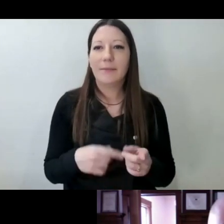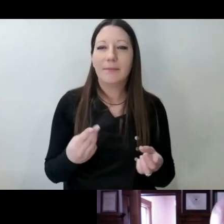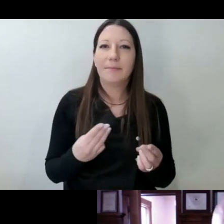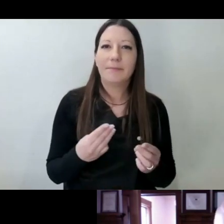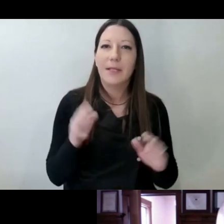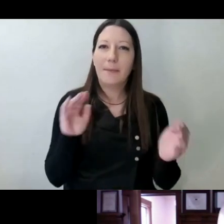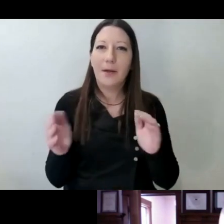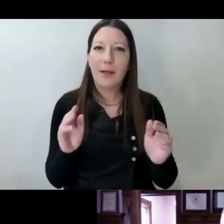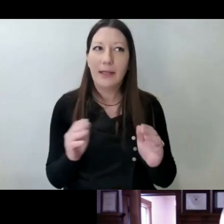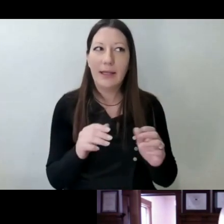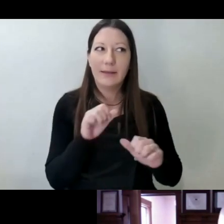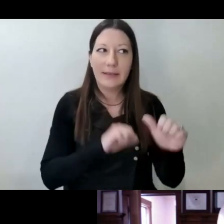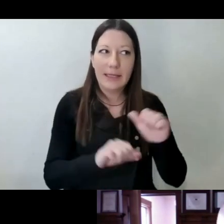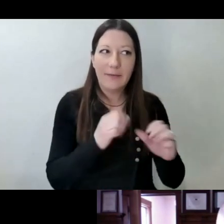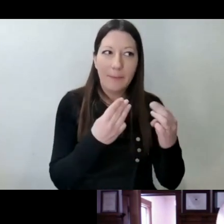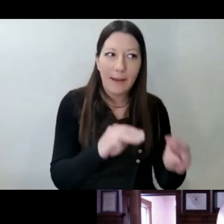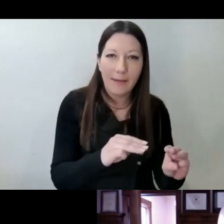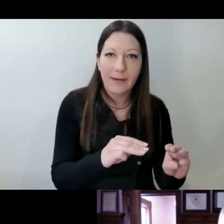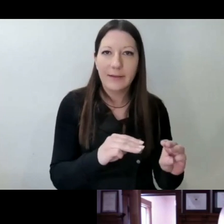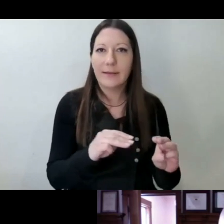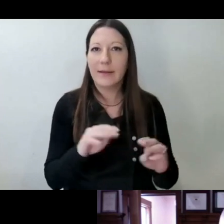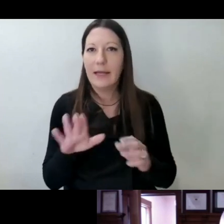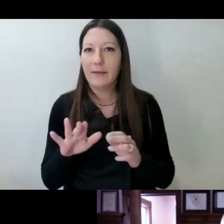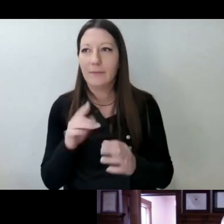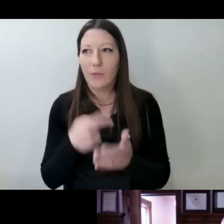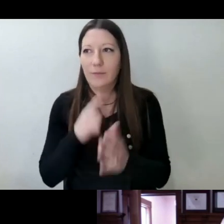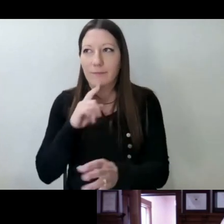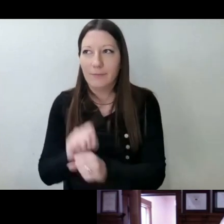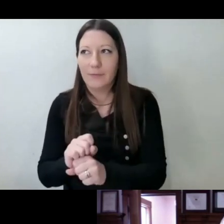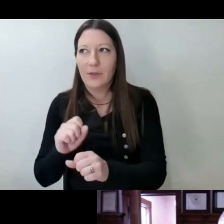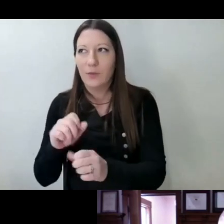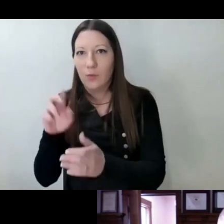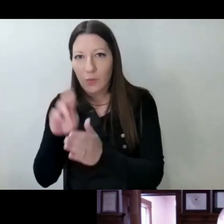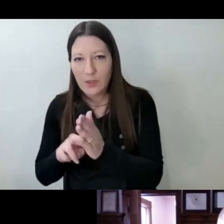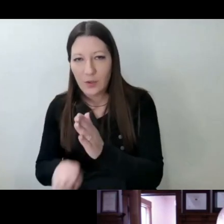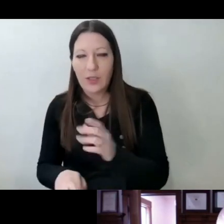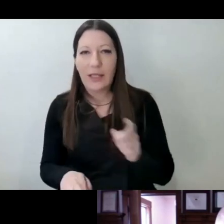and now how do they impact each other? How does the methodology affect